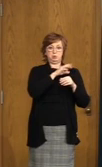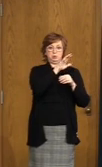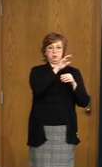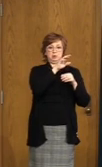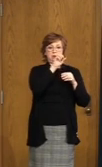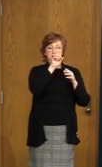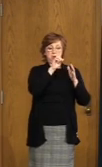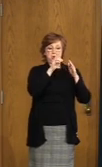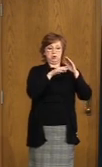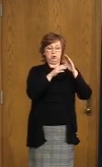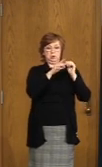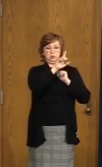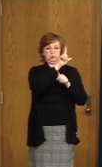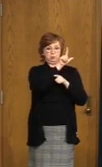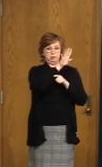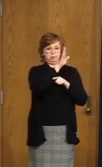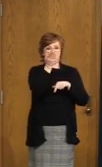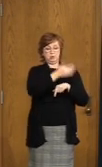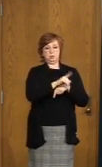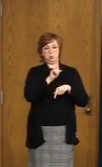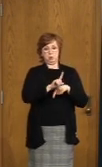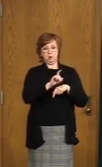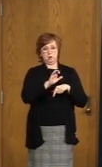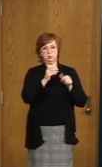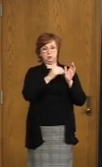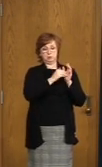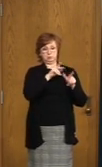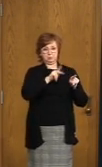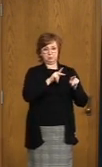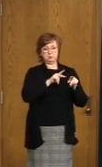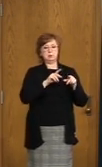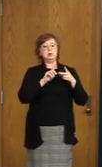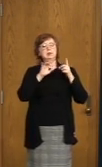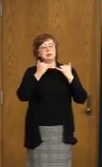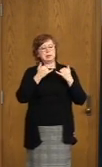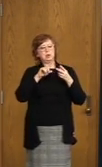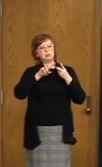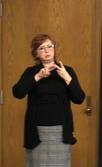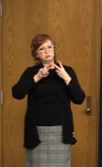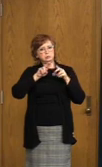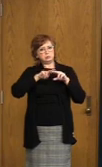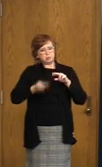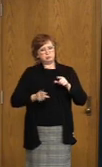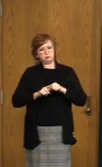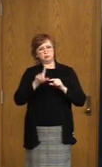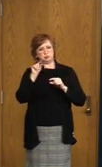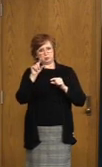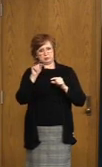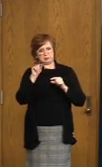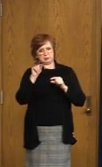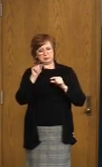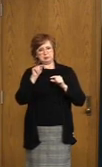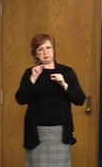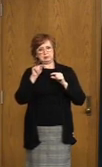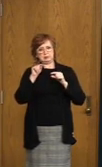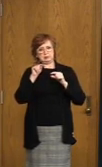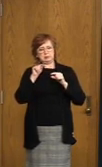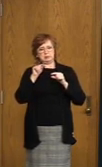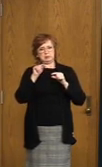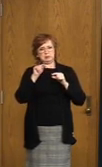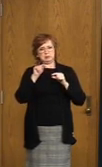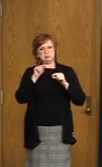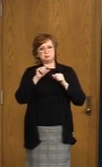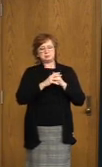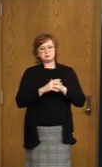20. Active case numbers daily have come down to 329, 266. It's slow, but it's in the right direction.